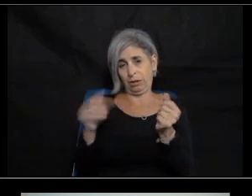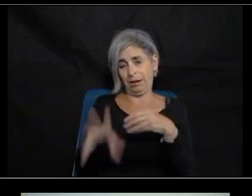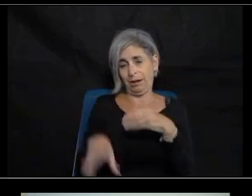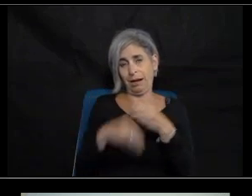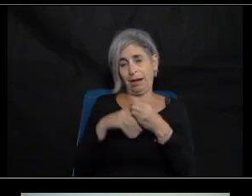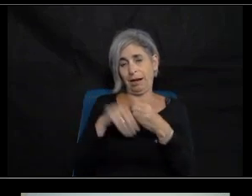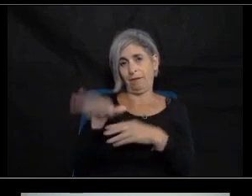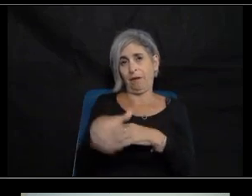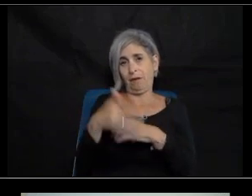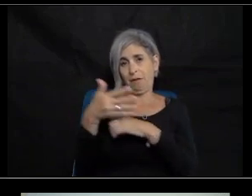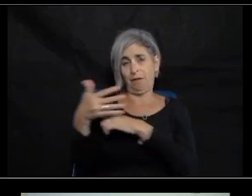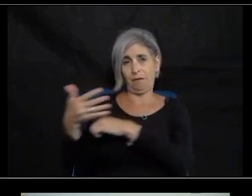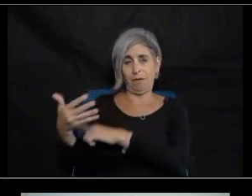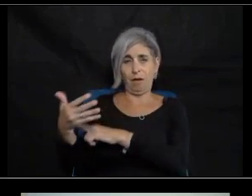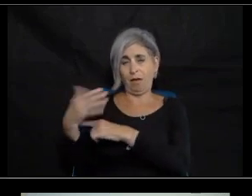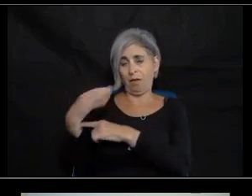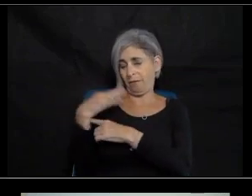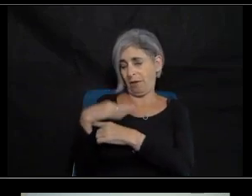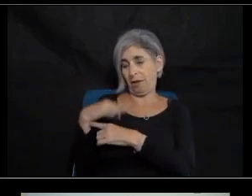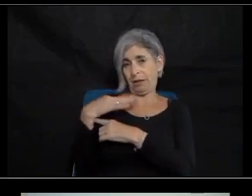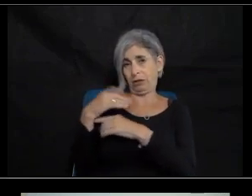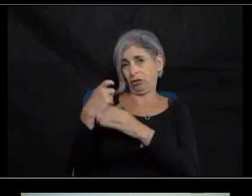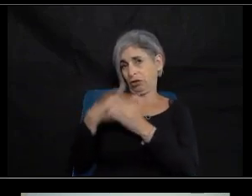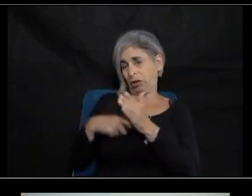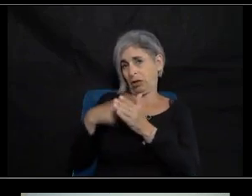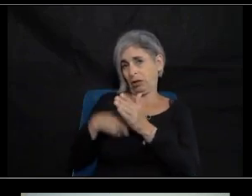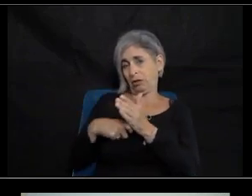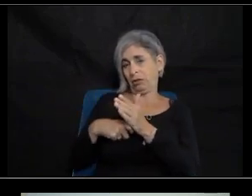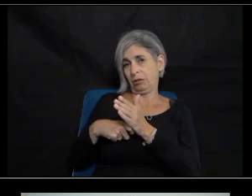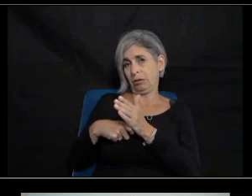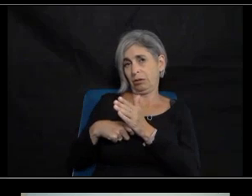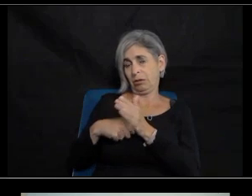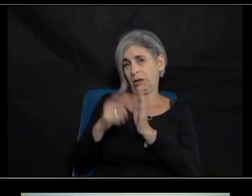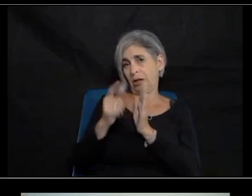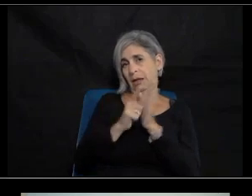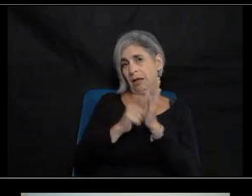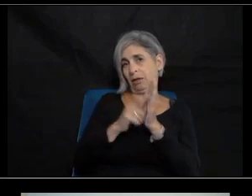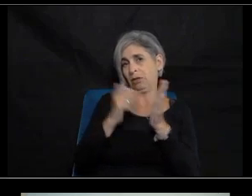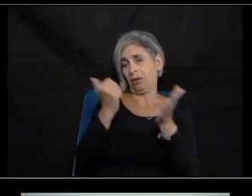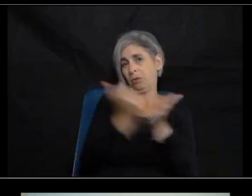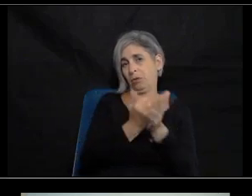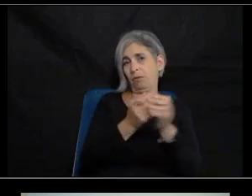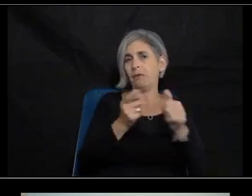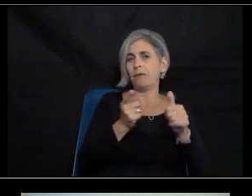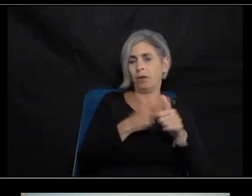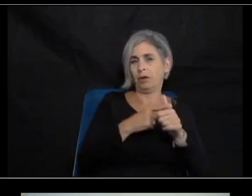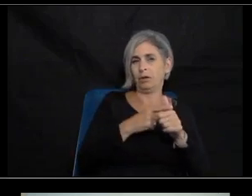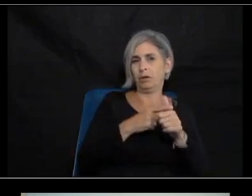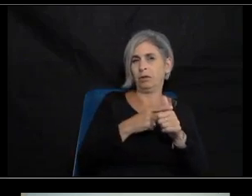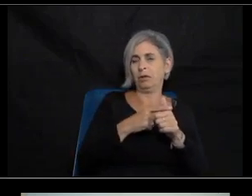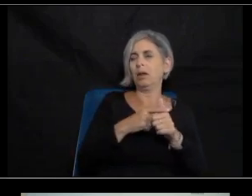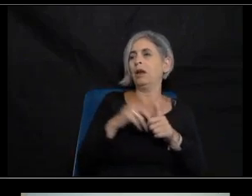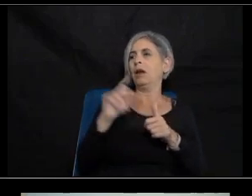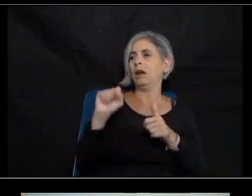a $5 voluntary charge subject to legal's approval. All right, so move.